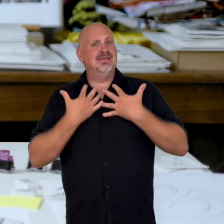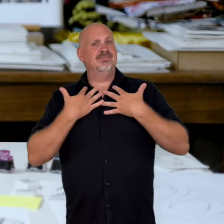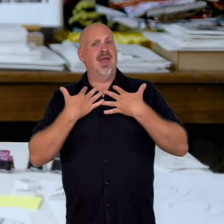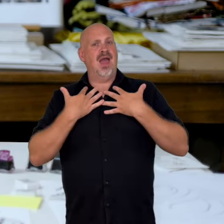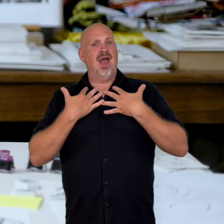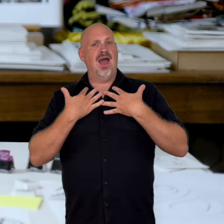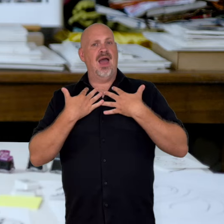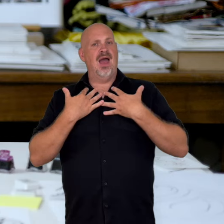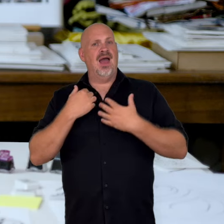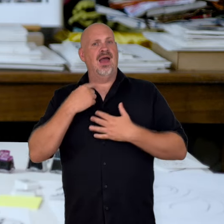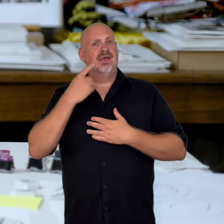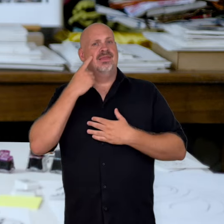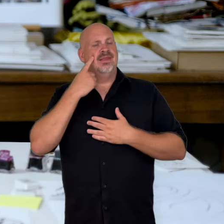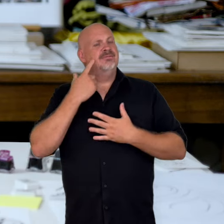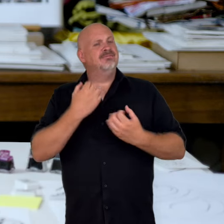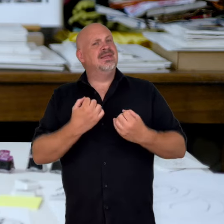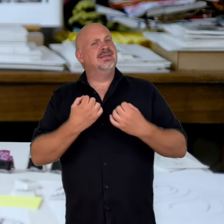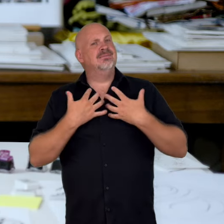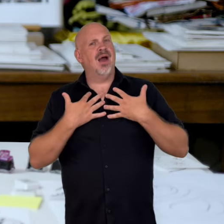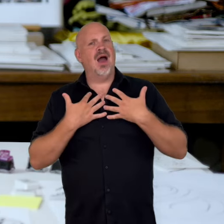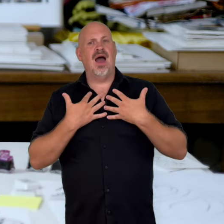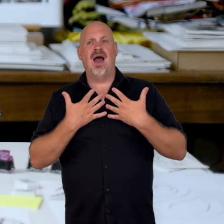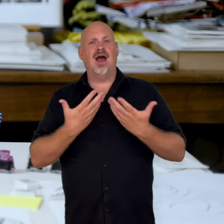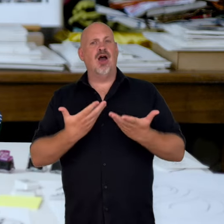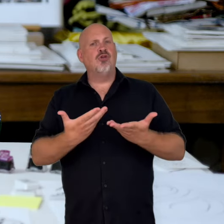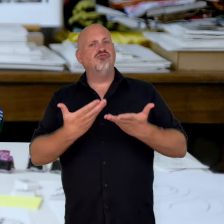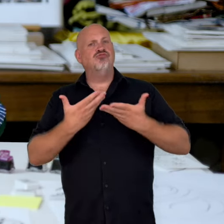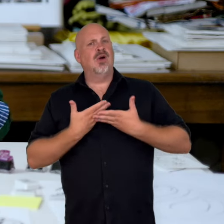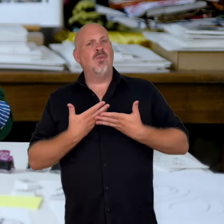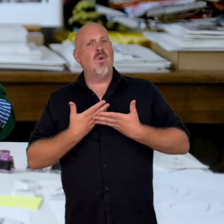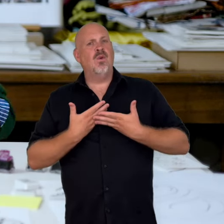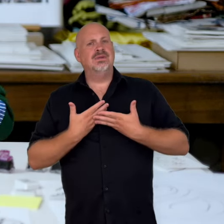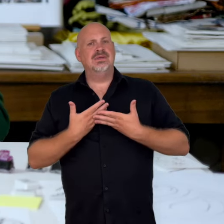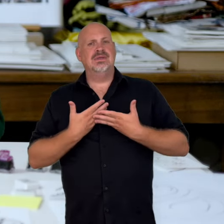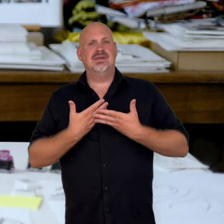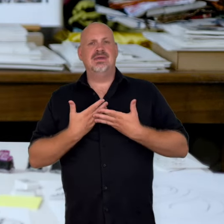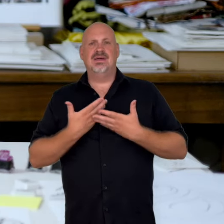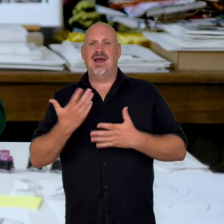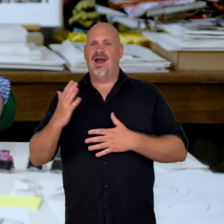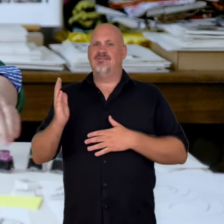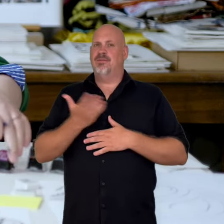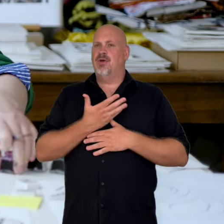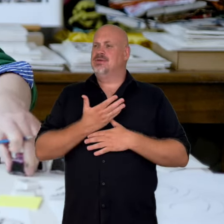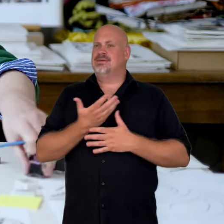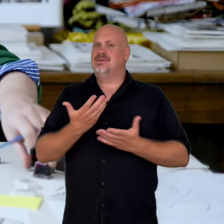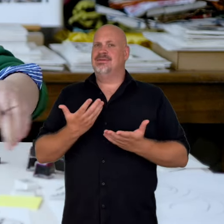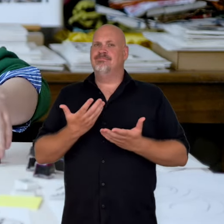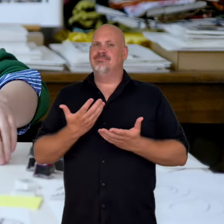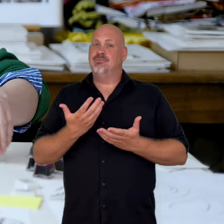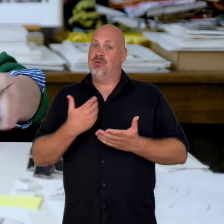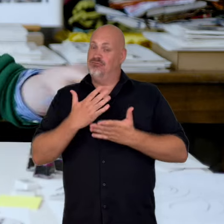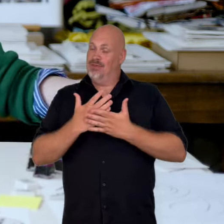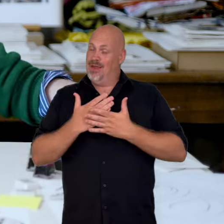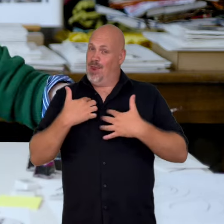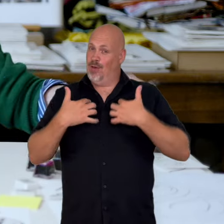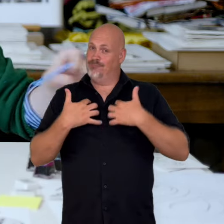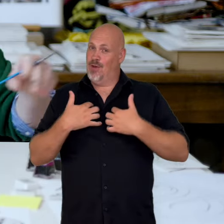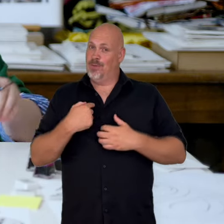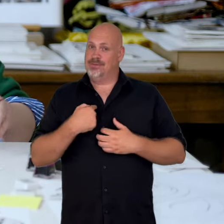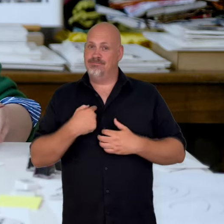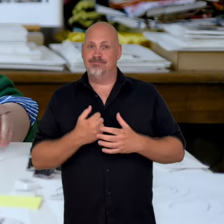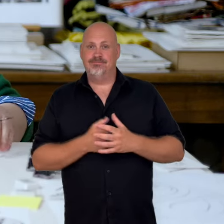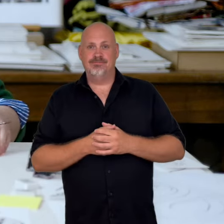and personal artworks have been developed by everybody. It's going to be a real exciting thing, and it's all